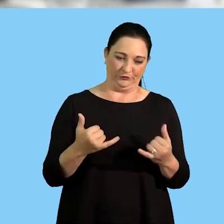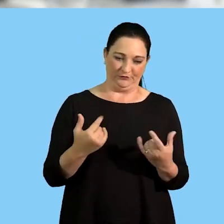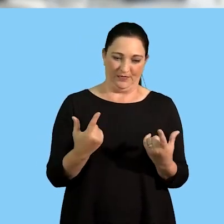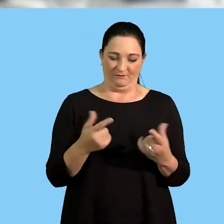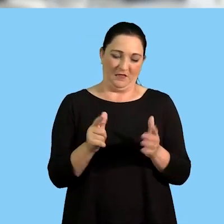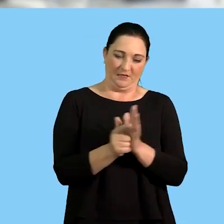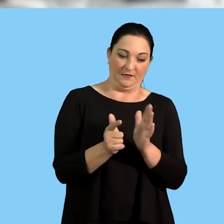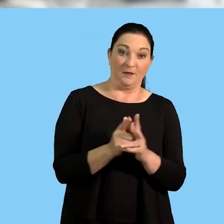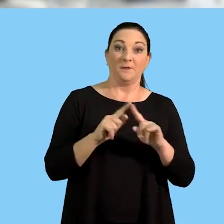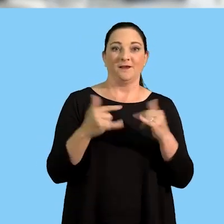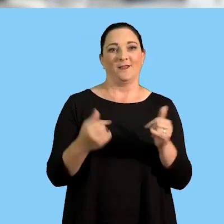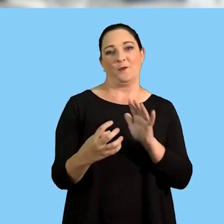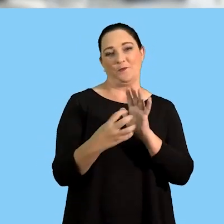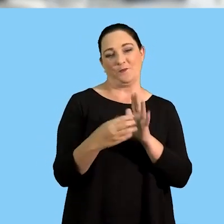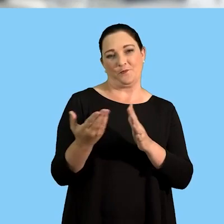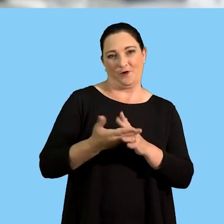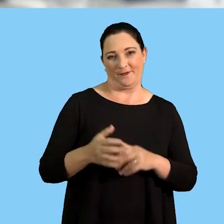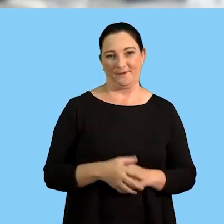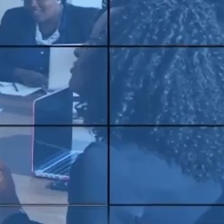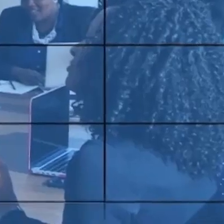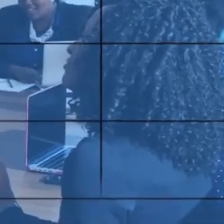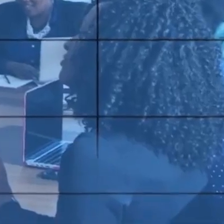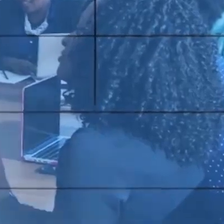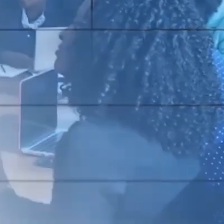lesson as we go to an ad break.